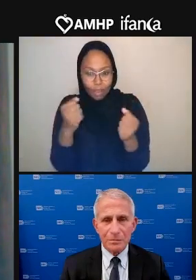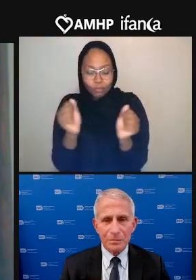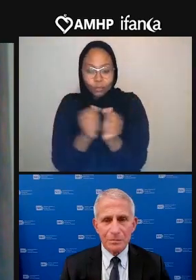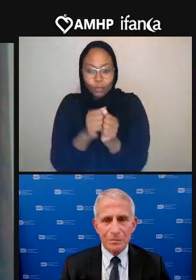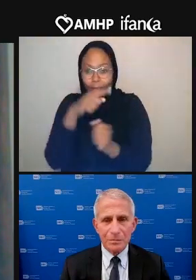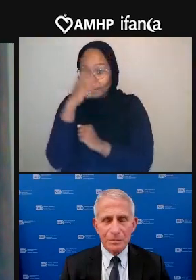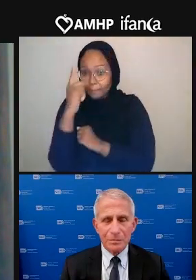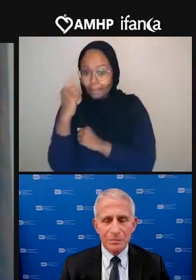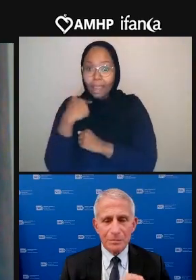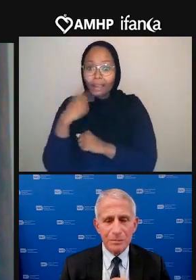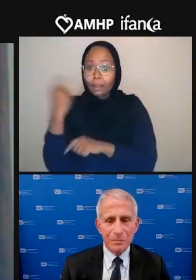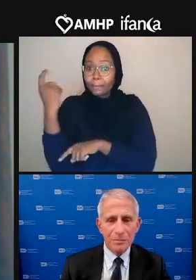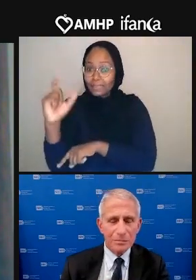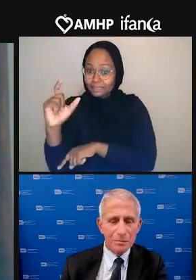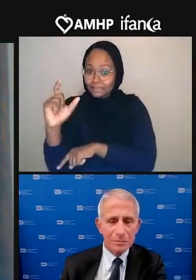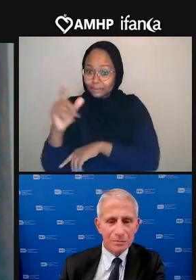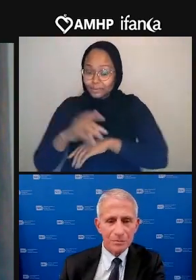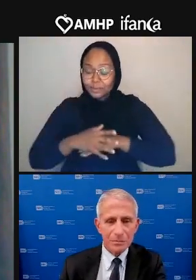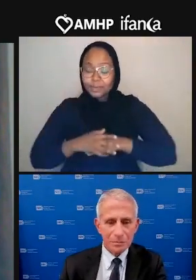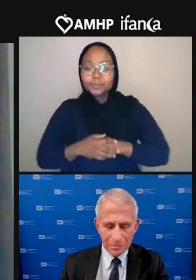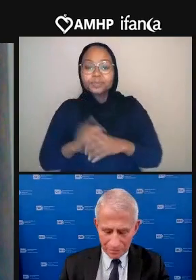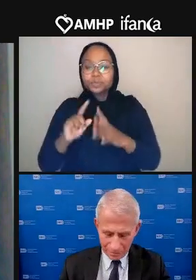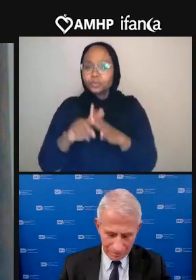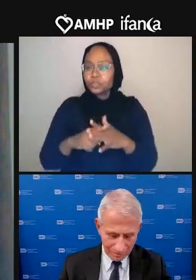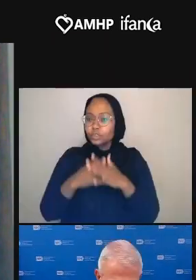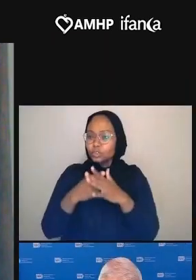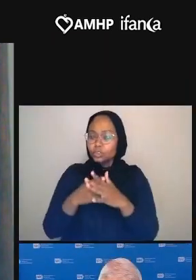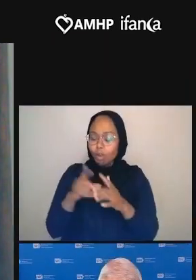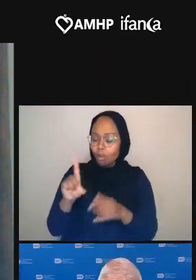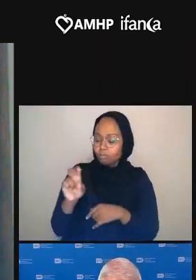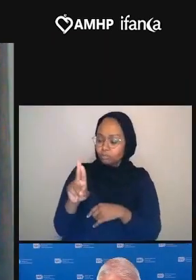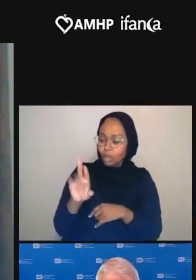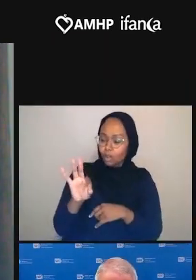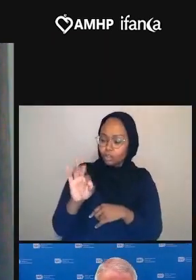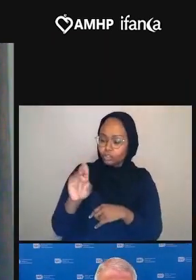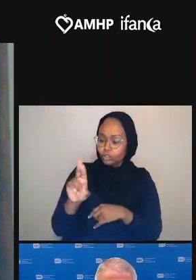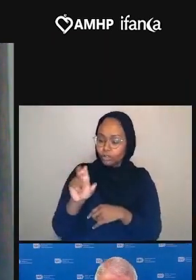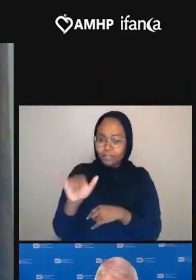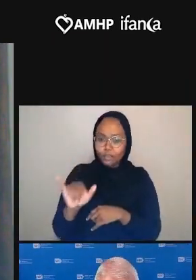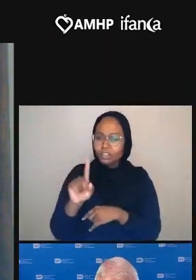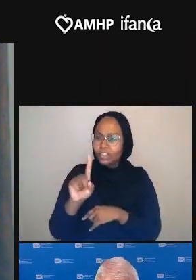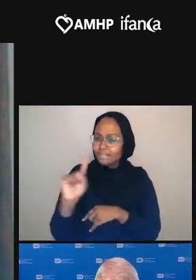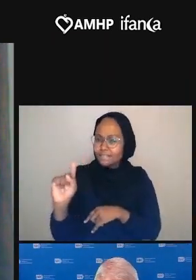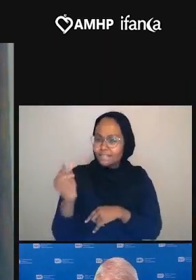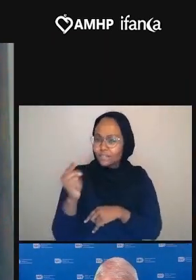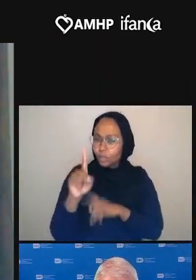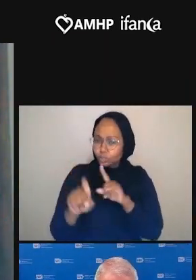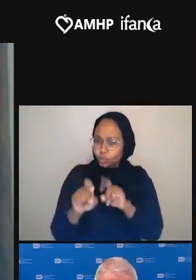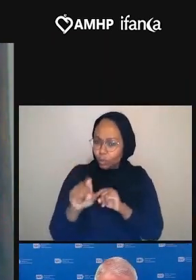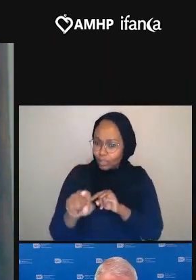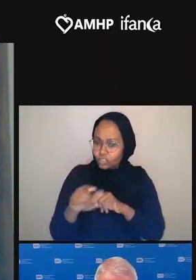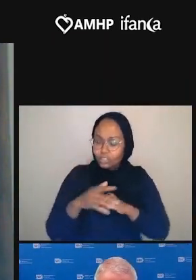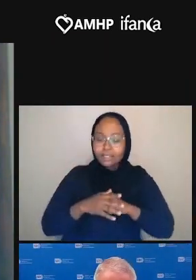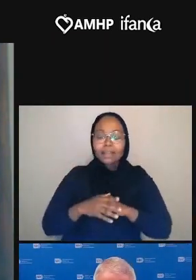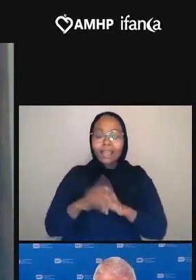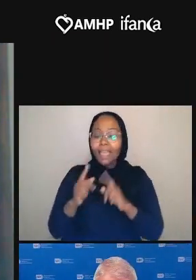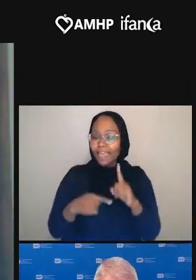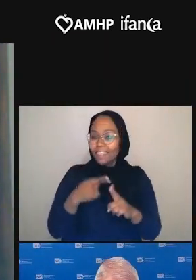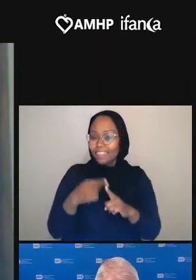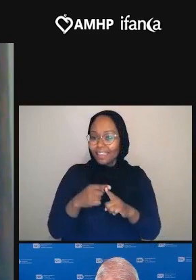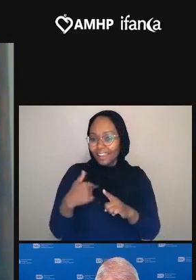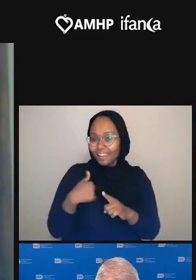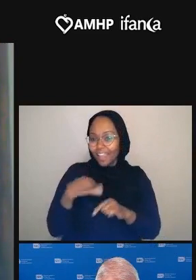Muslims. To start us off, Dr. Fauci, I'm going to ask the first question, but then I'm going to give it to the